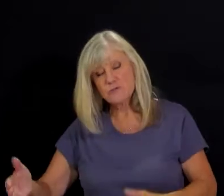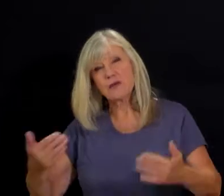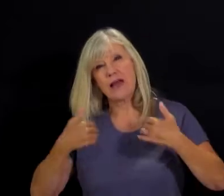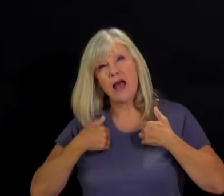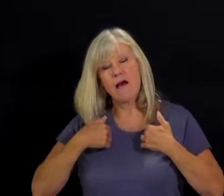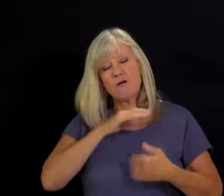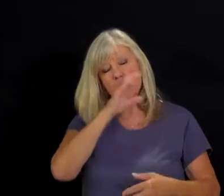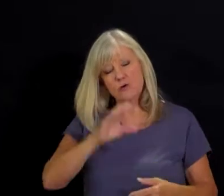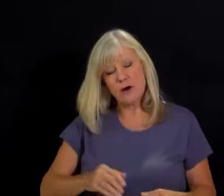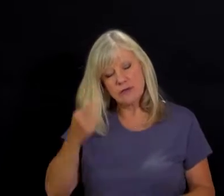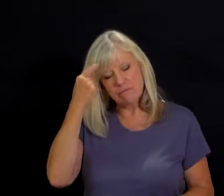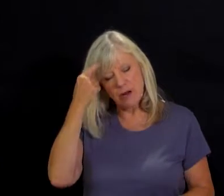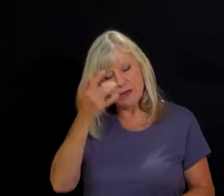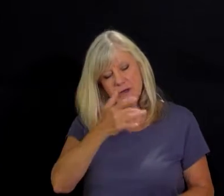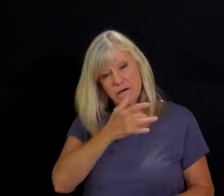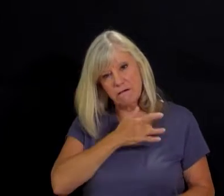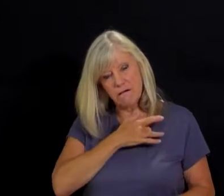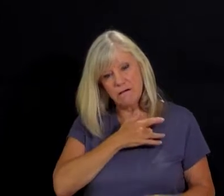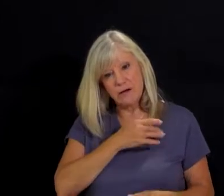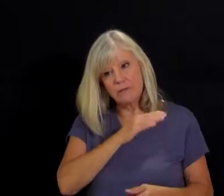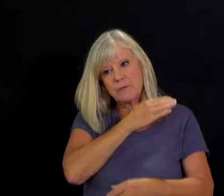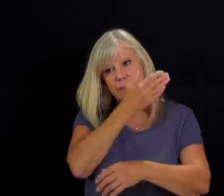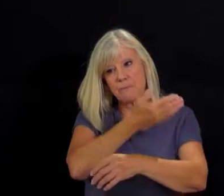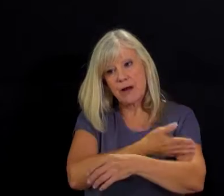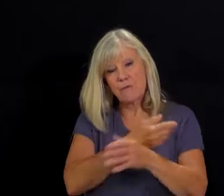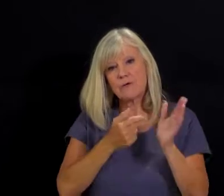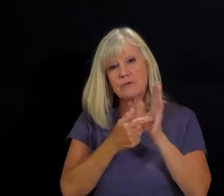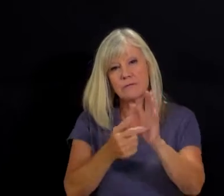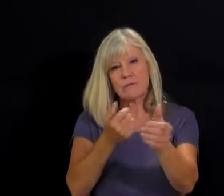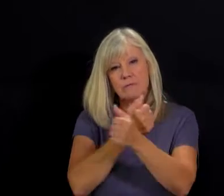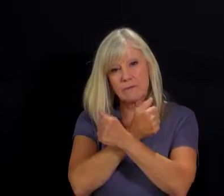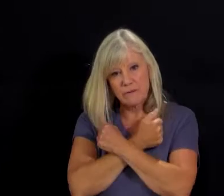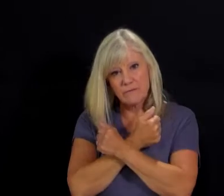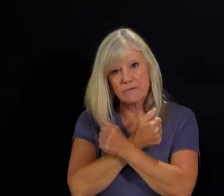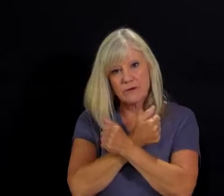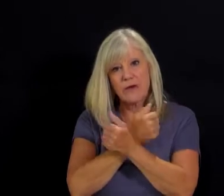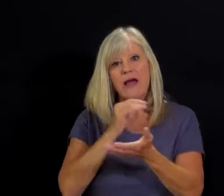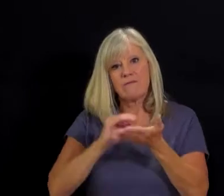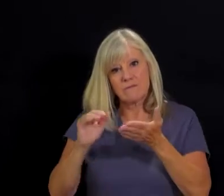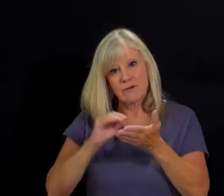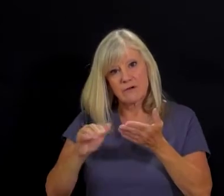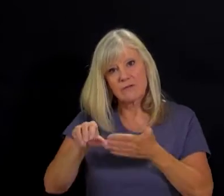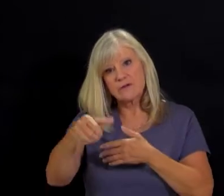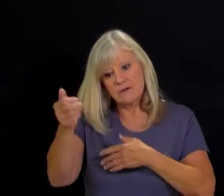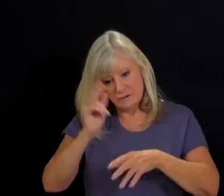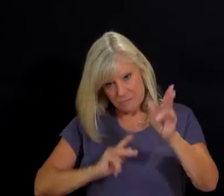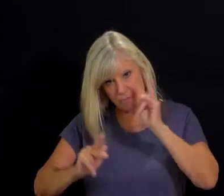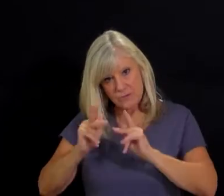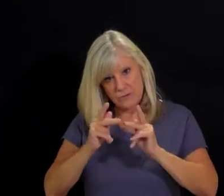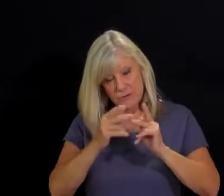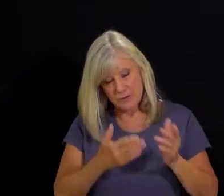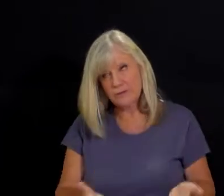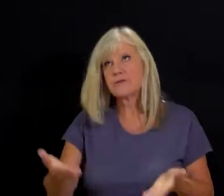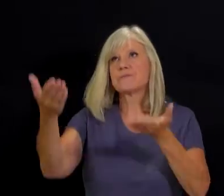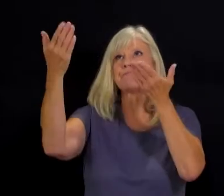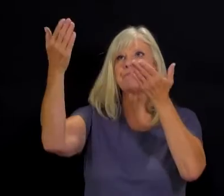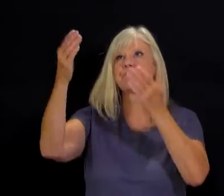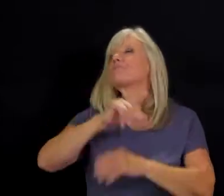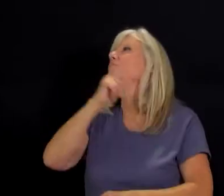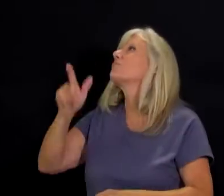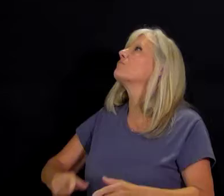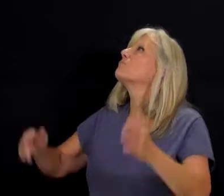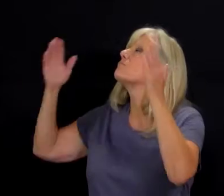heart of Christ and be empowered to show compassion and forgiveness to others. Let us pray to the